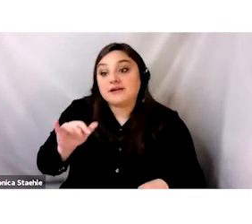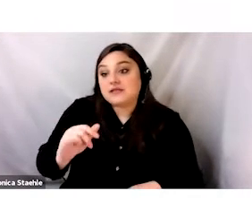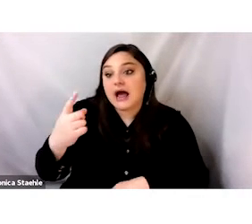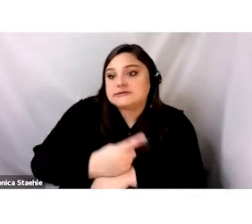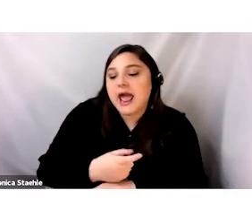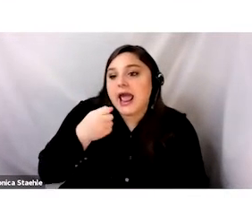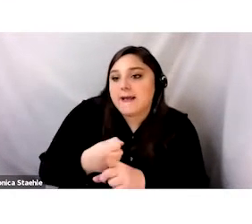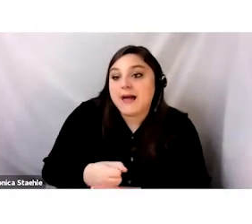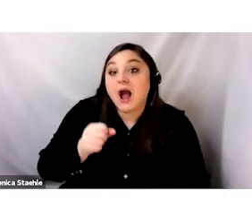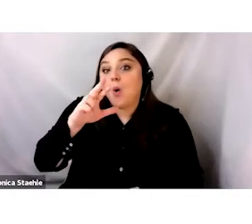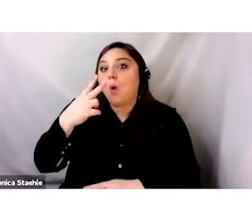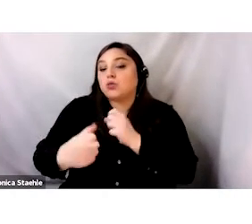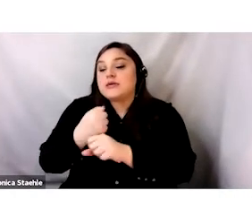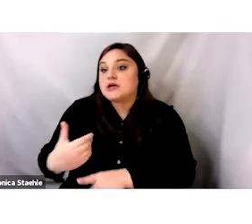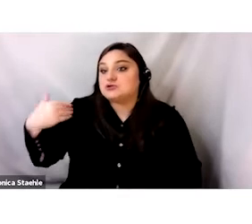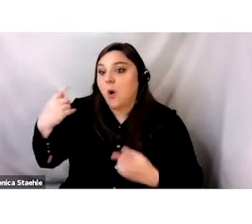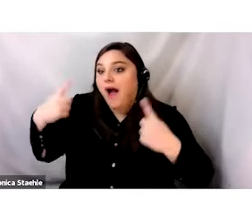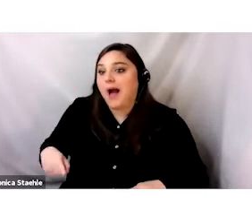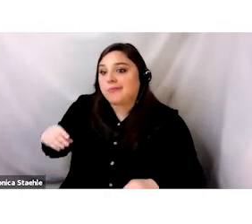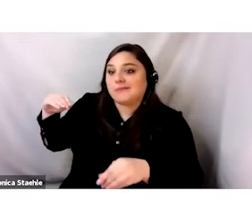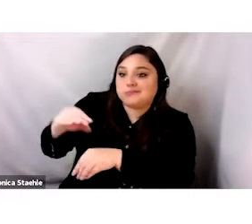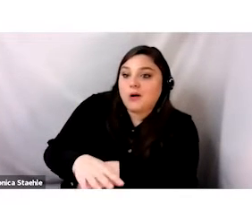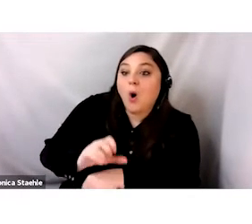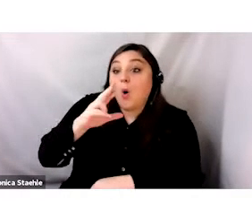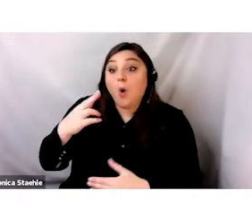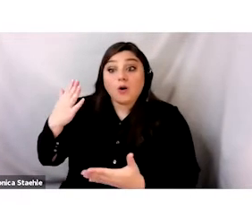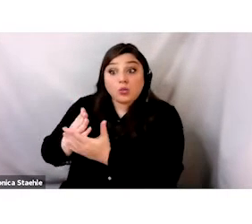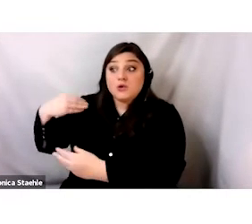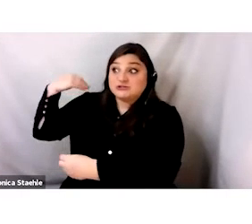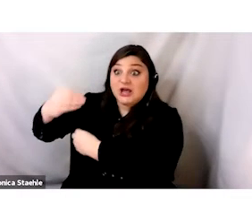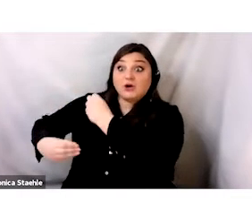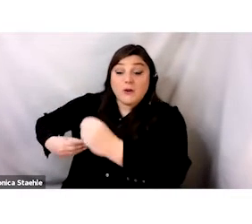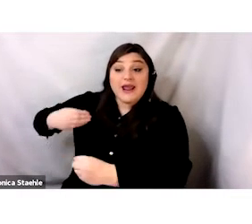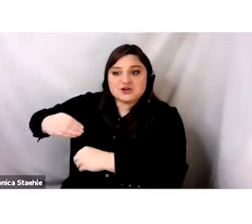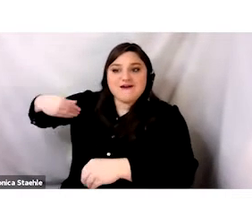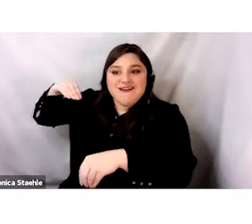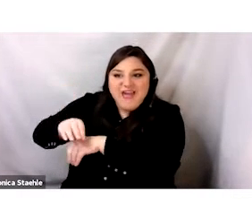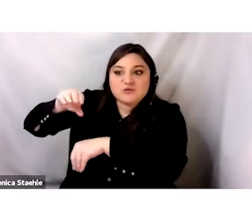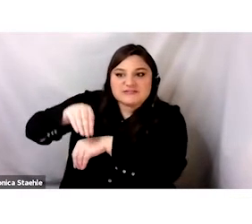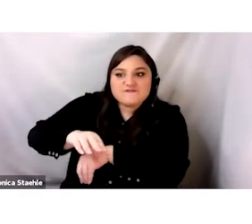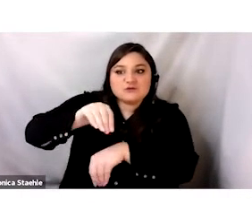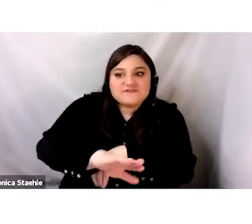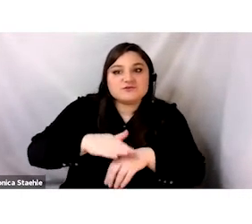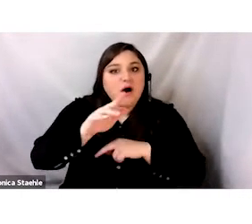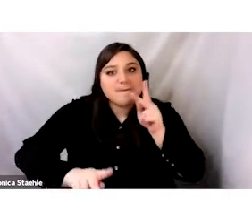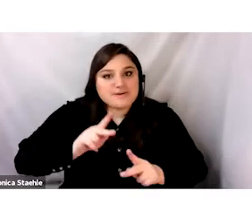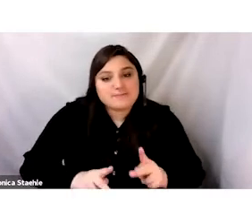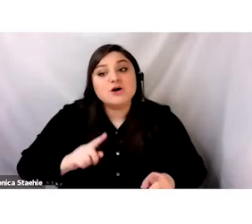Also, generational occurrences that are showing up with folks in the space. And to think that we're only going to look at